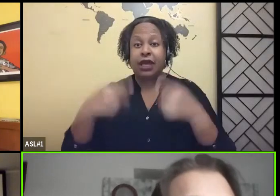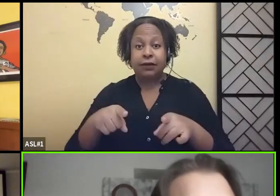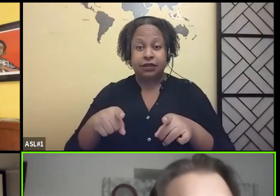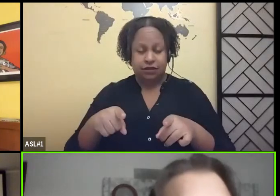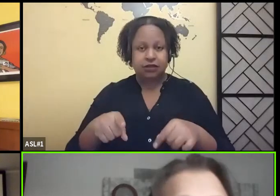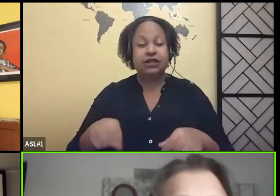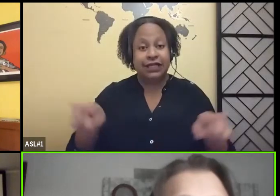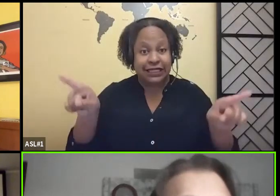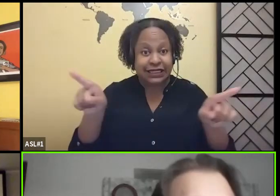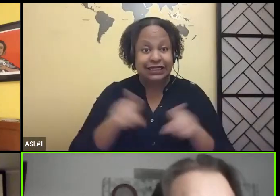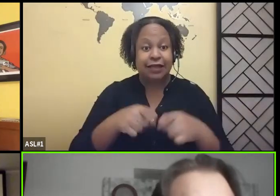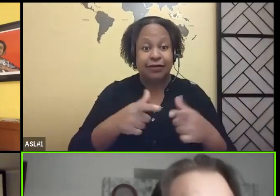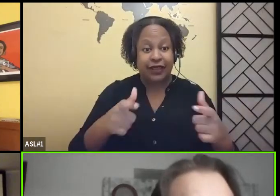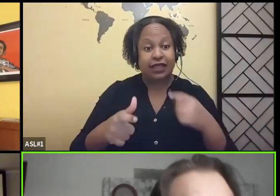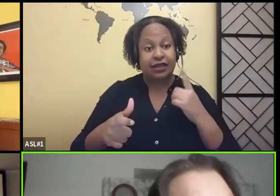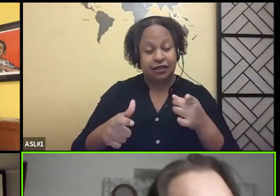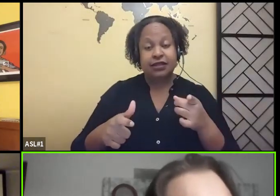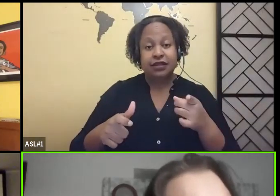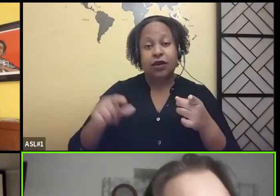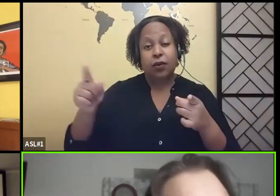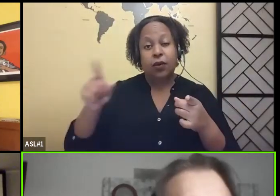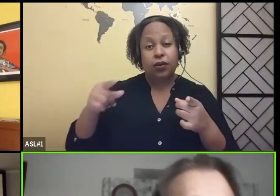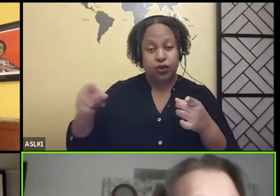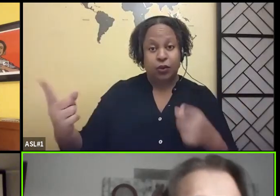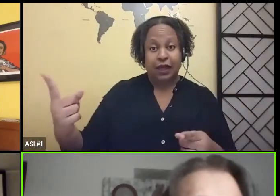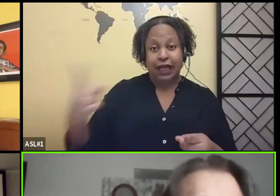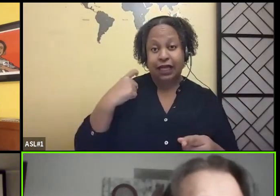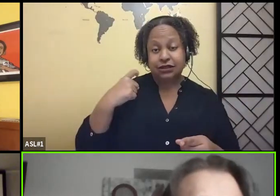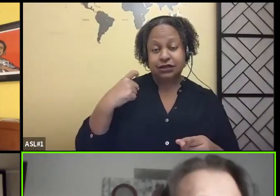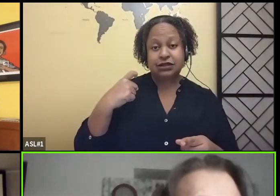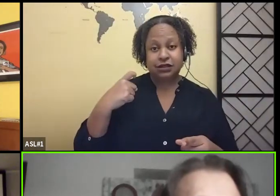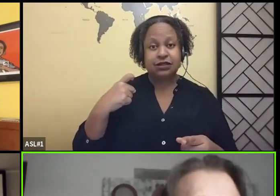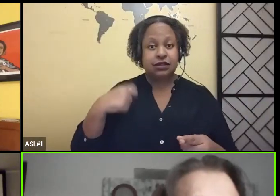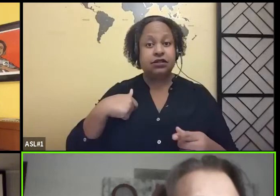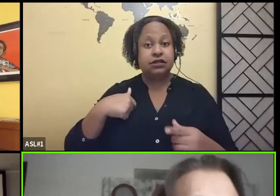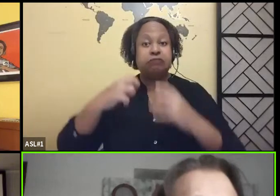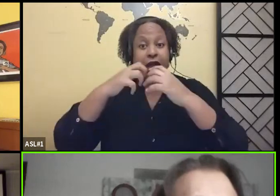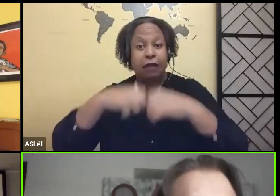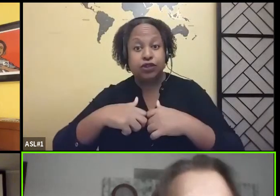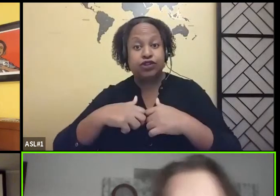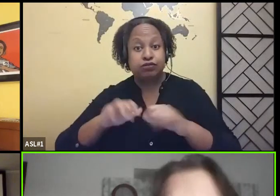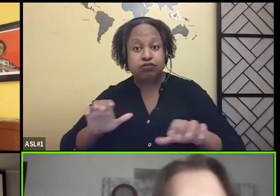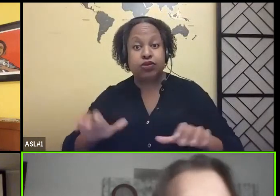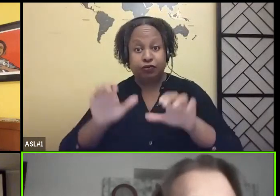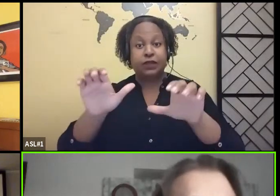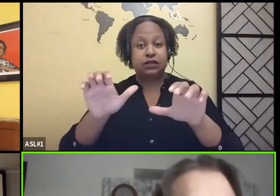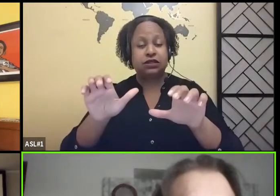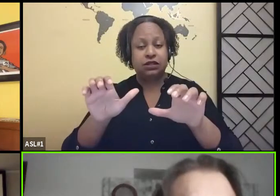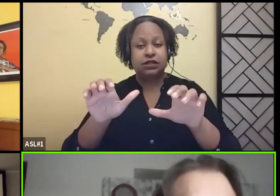are saying in the abolition movement. You know, why is it that, you know,